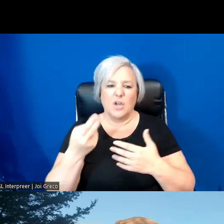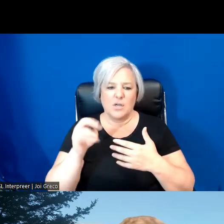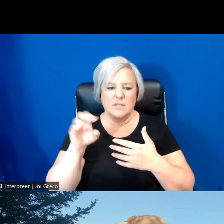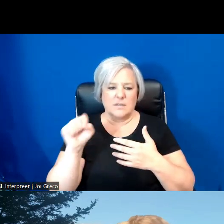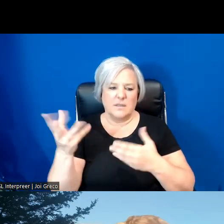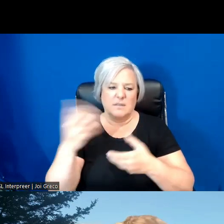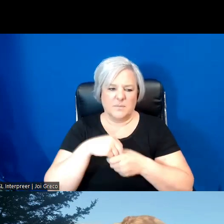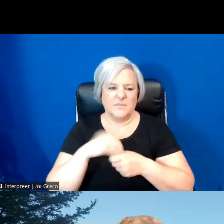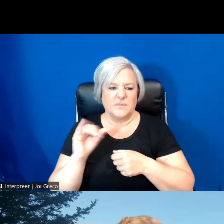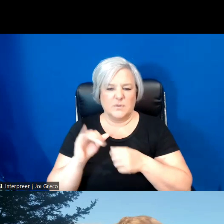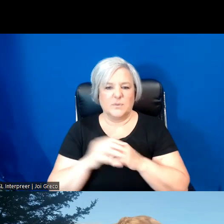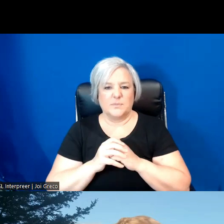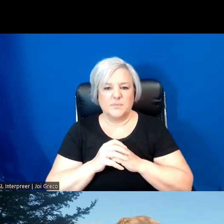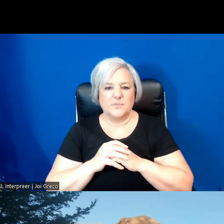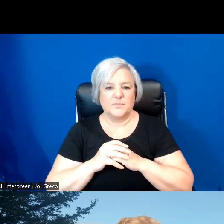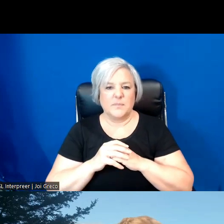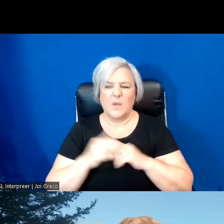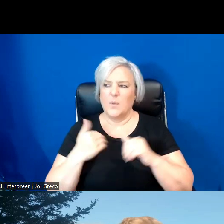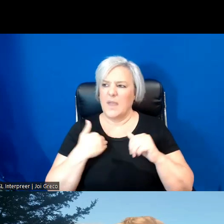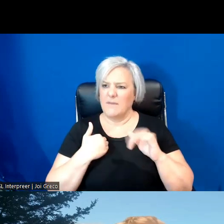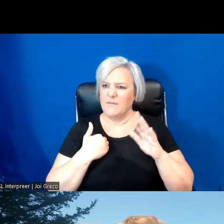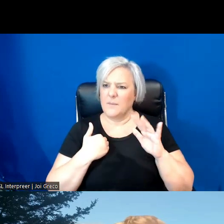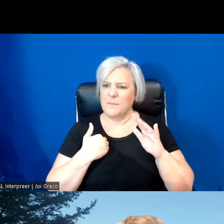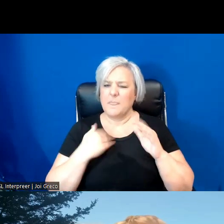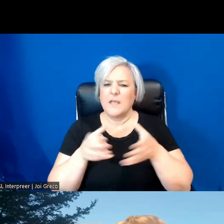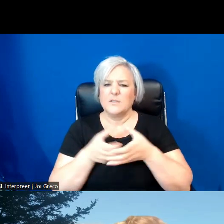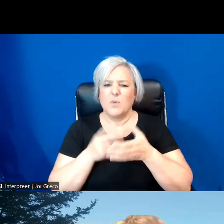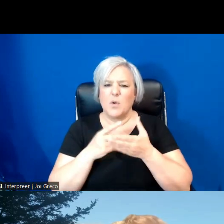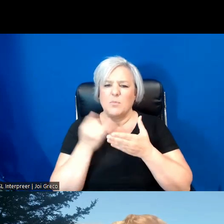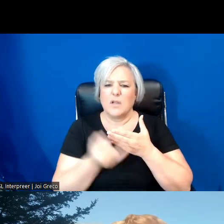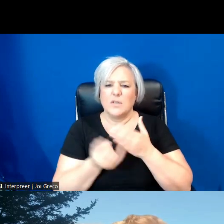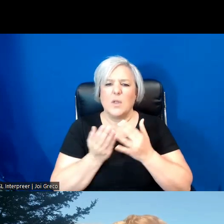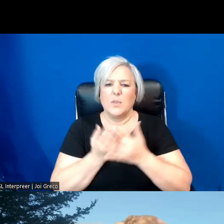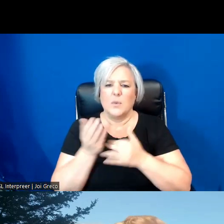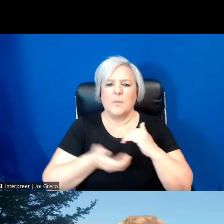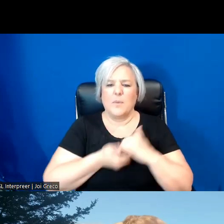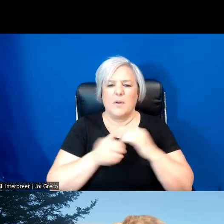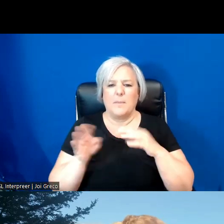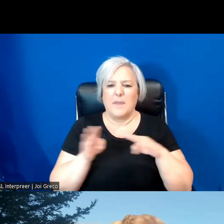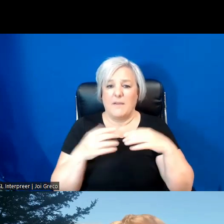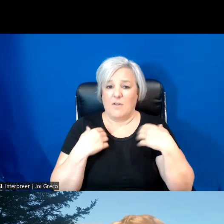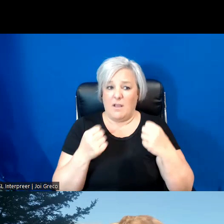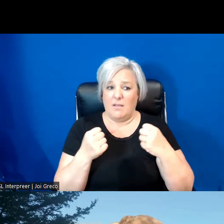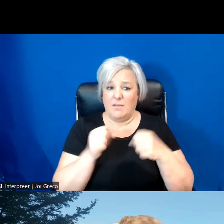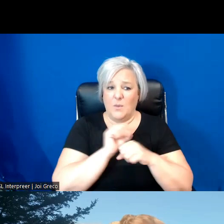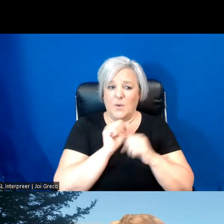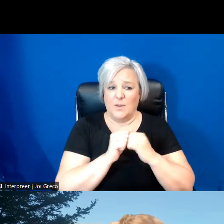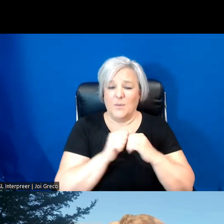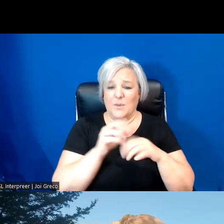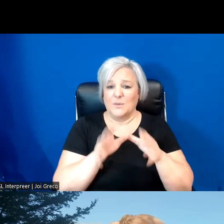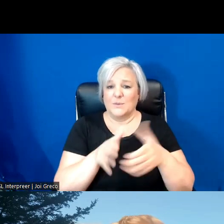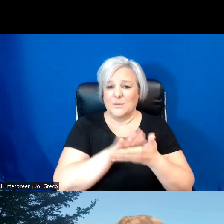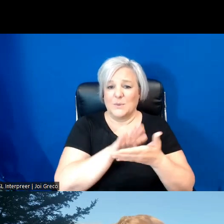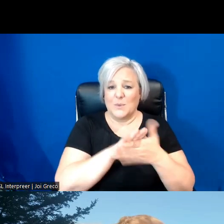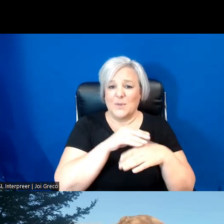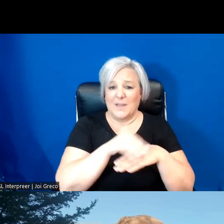well. We've got a small project through our partners at Behavioral Health, working with school counselors and school